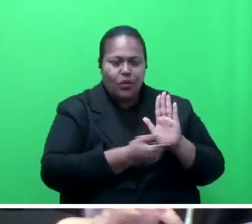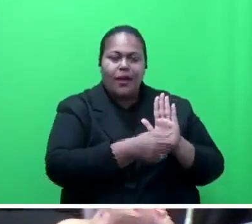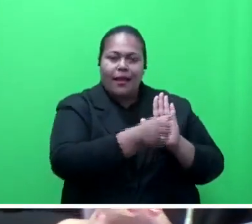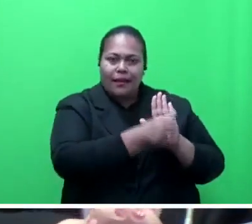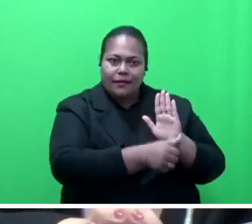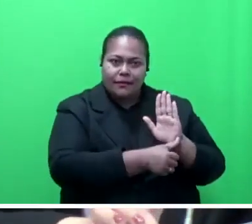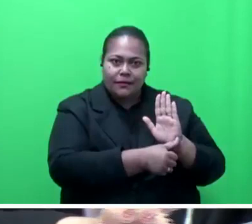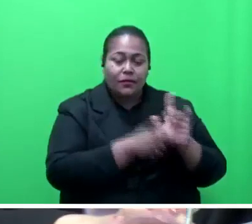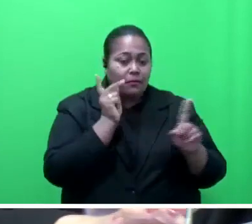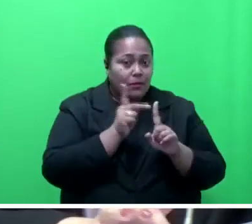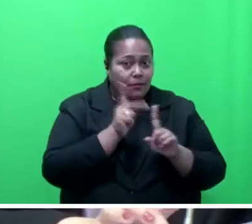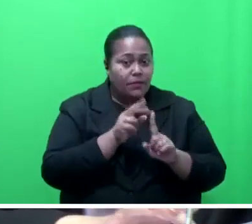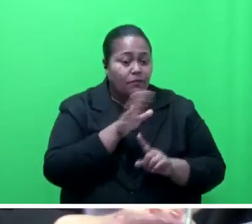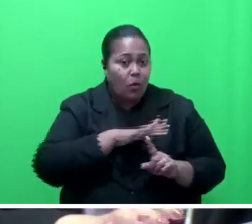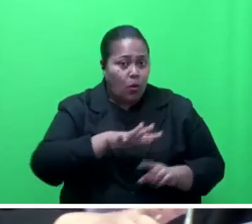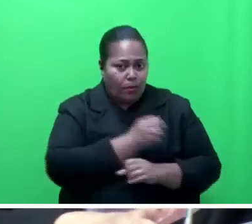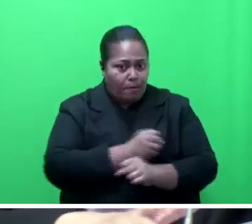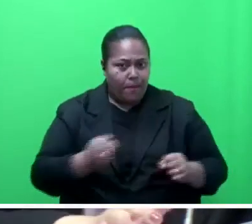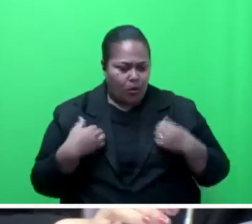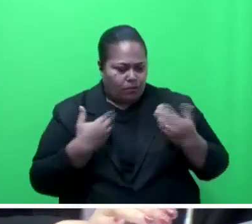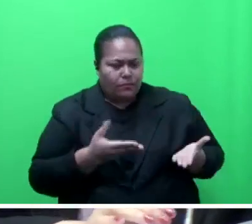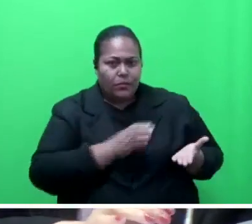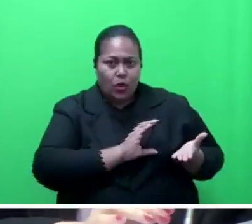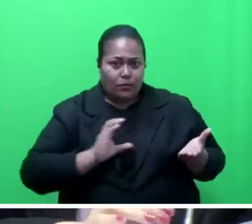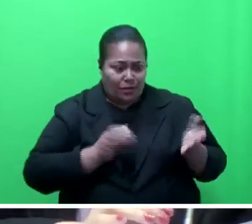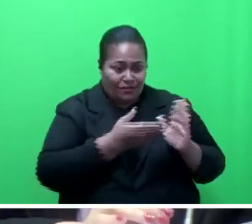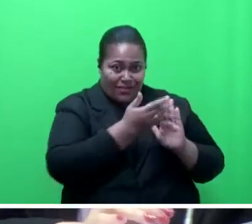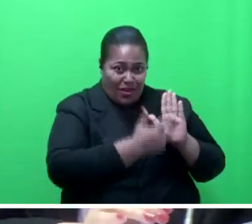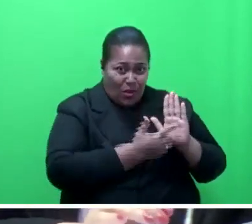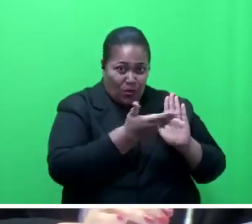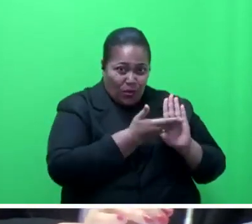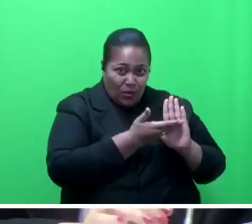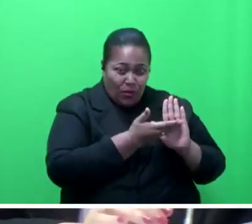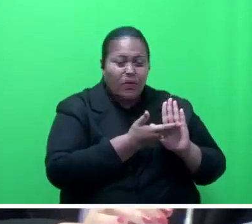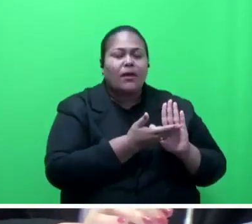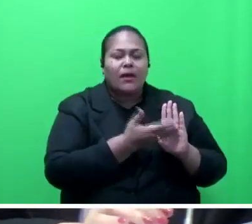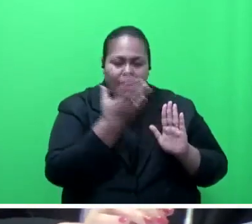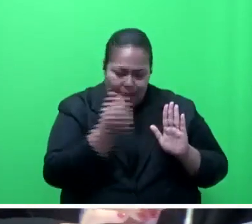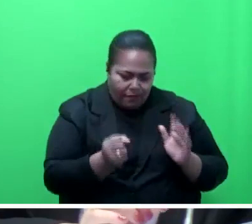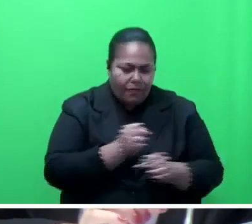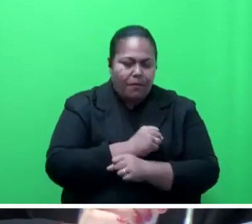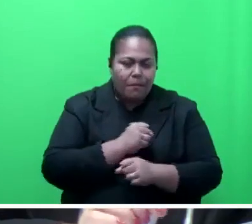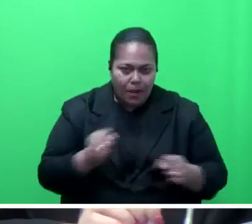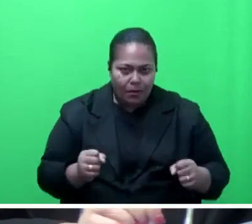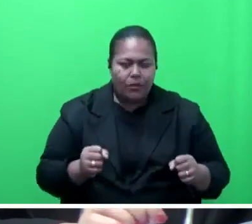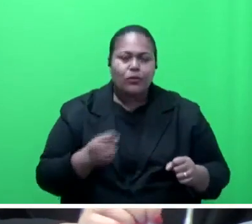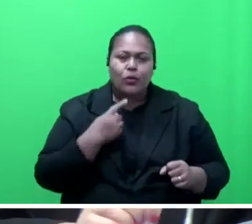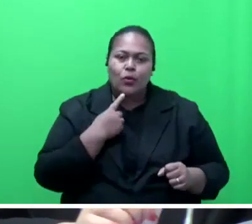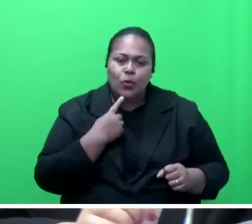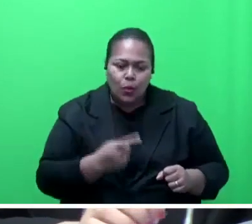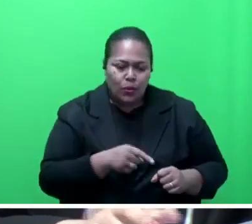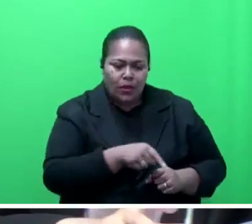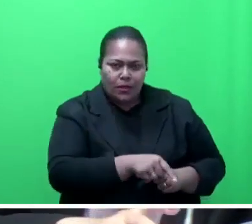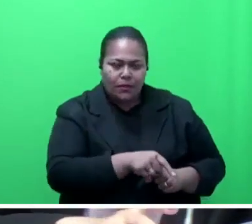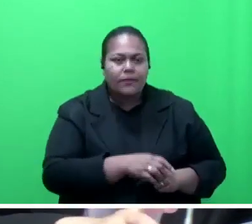for the purpose of exercising any of the powers provided for by this Act, have the power to make orders for